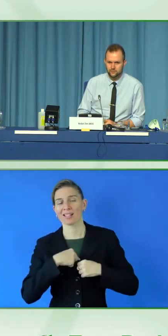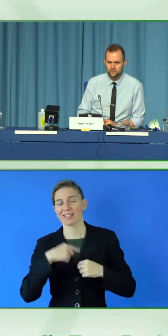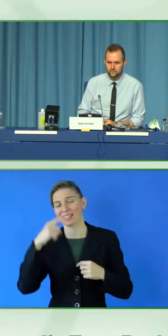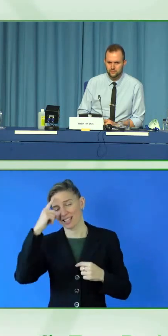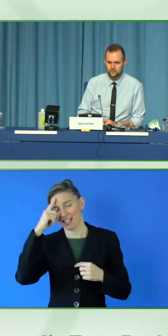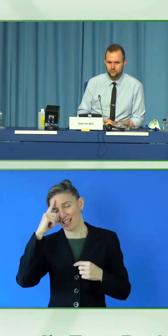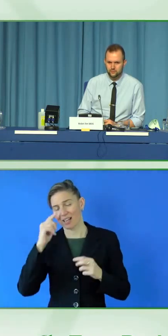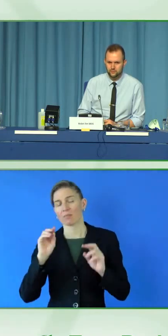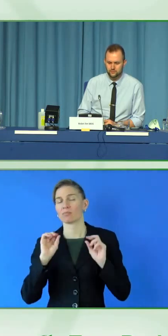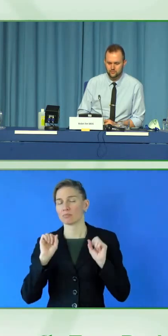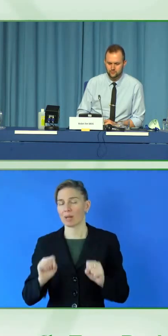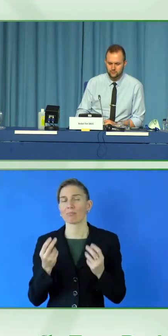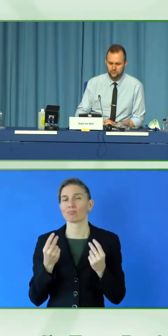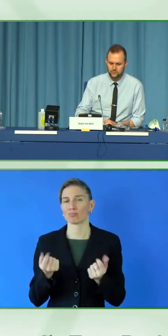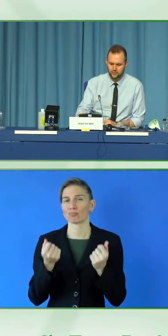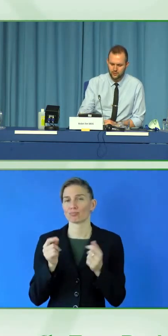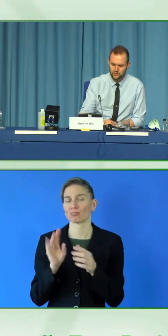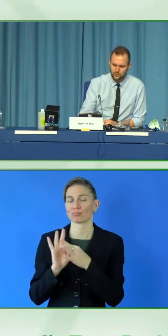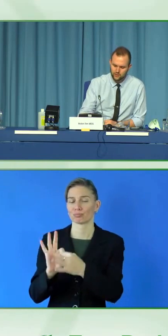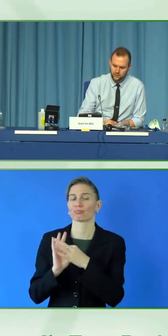happen.